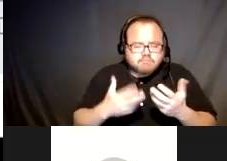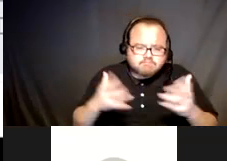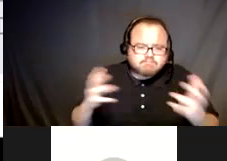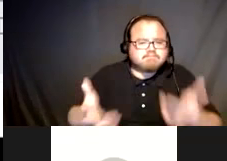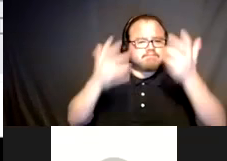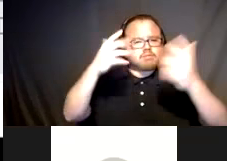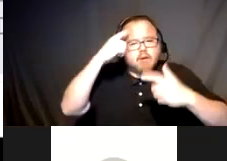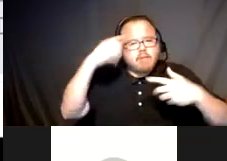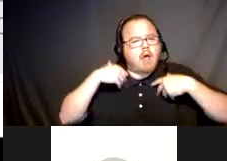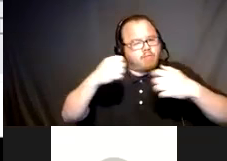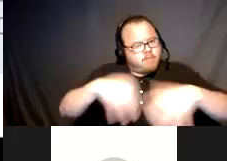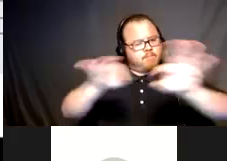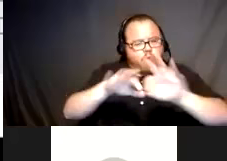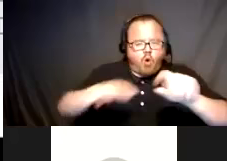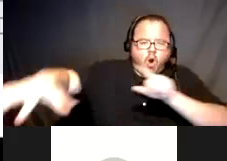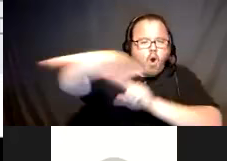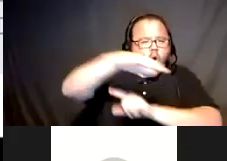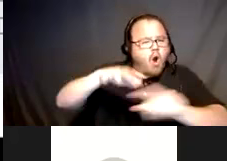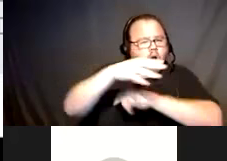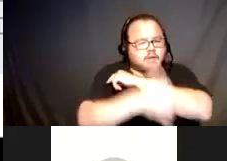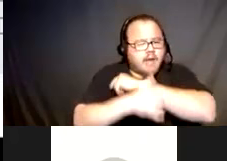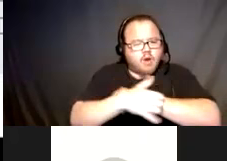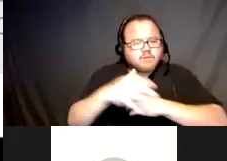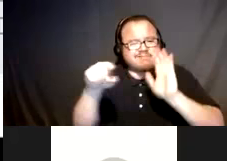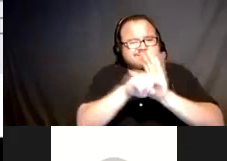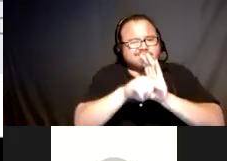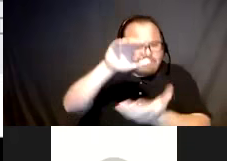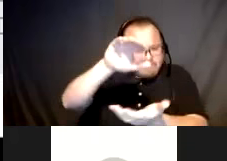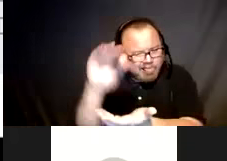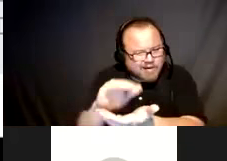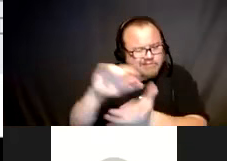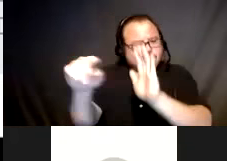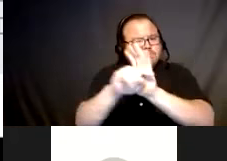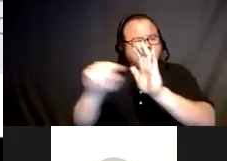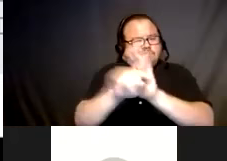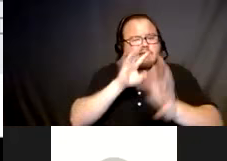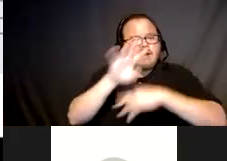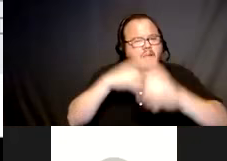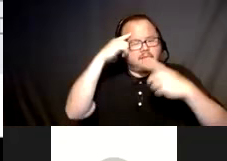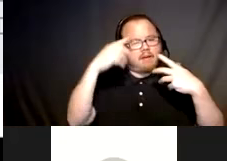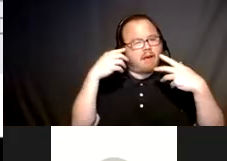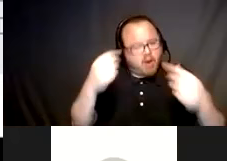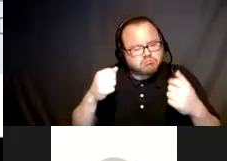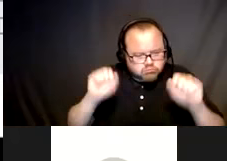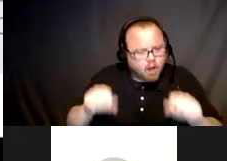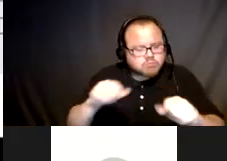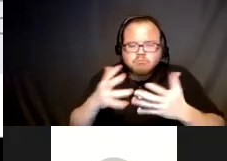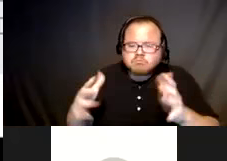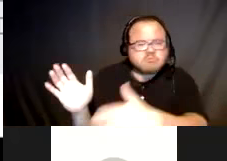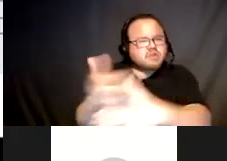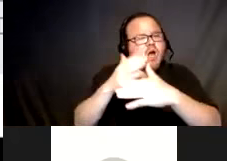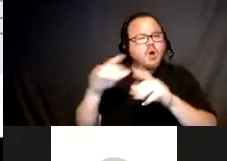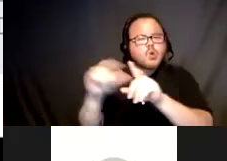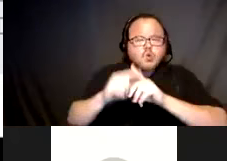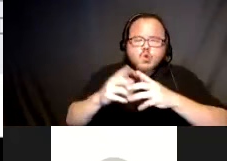health throughout our county and to destigmatize talking about mental illness, and to share and get the word out about